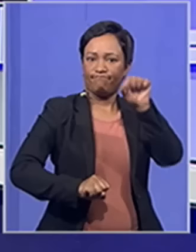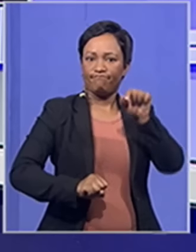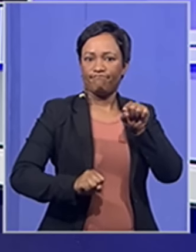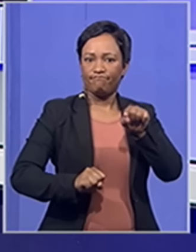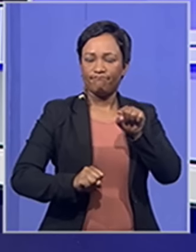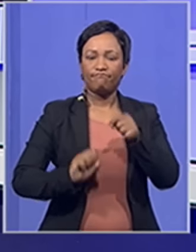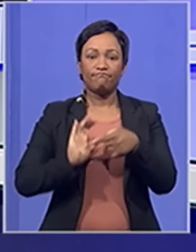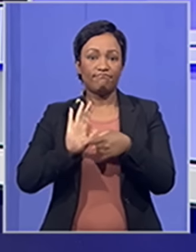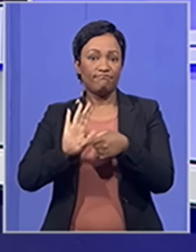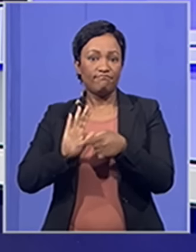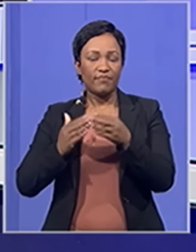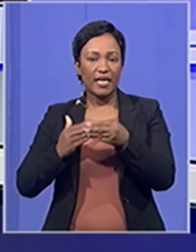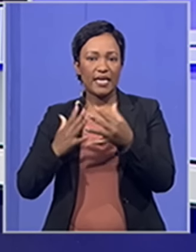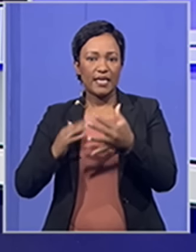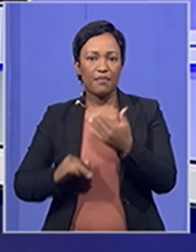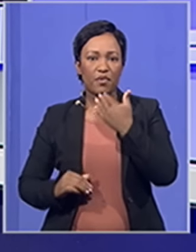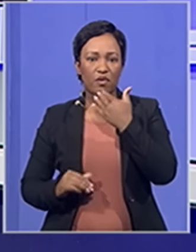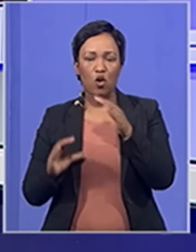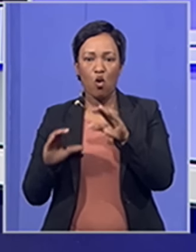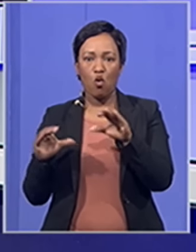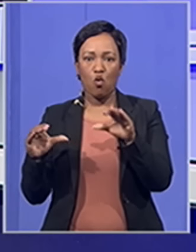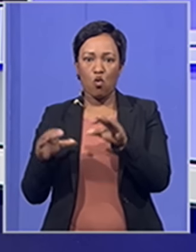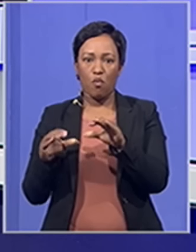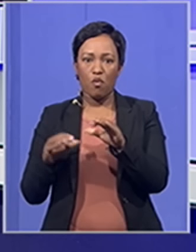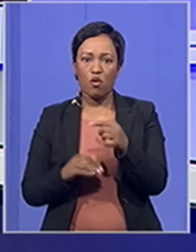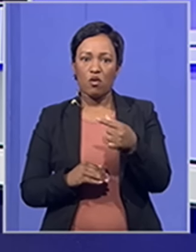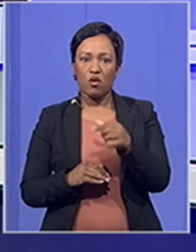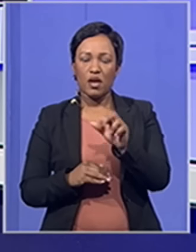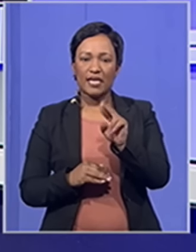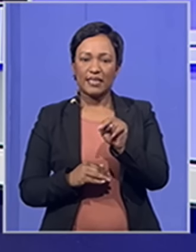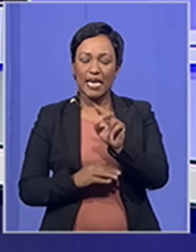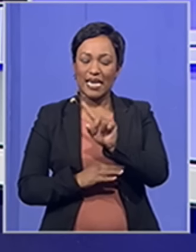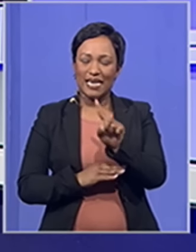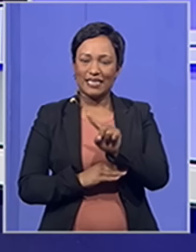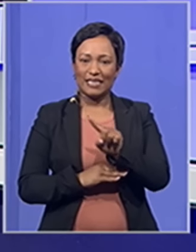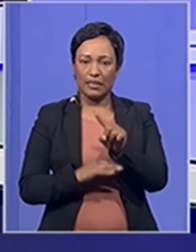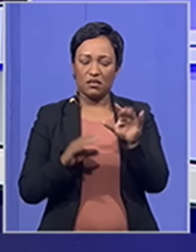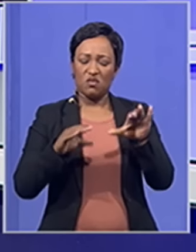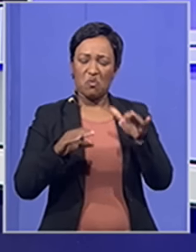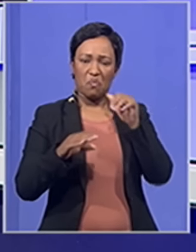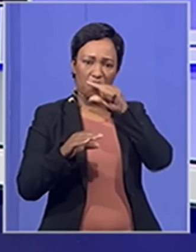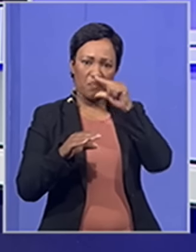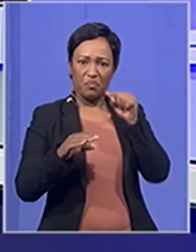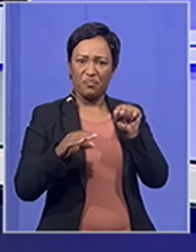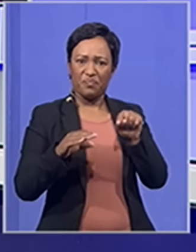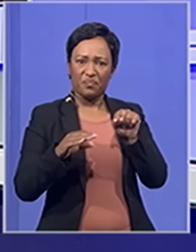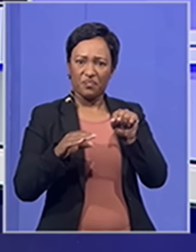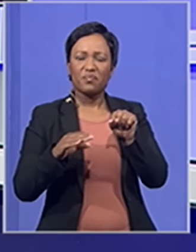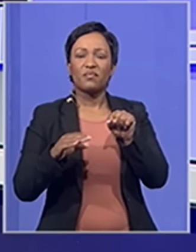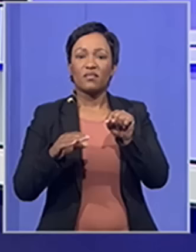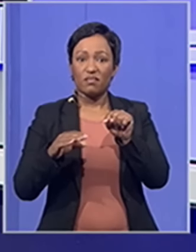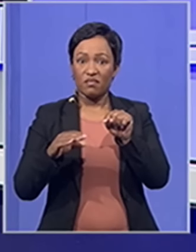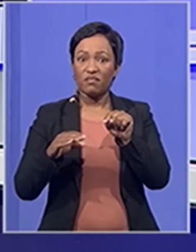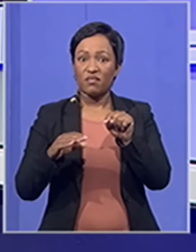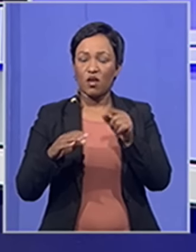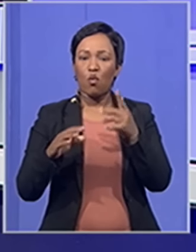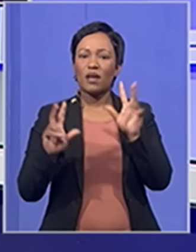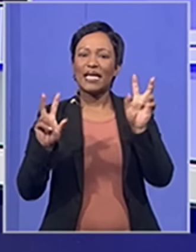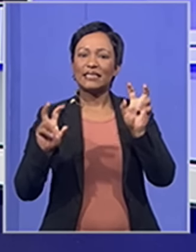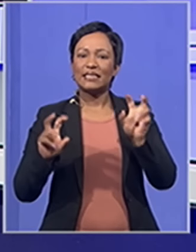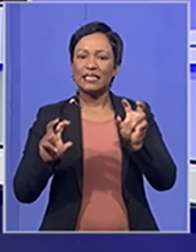di eteletswe pele ke setlhotswana se se itsegeng jaaka Gen Z ba bakile tota ke kgaogo ya metsi